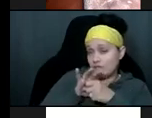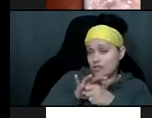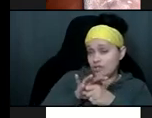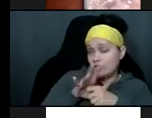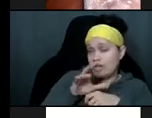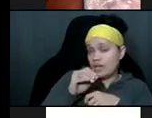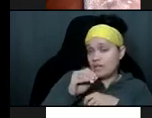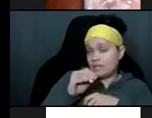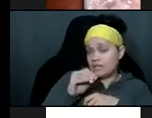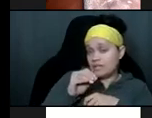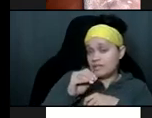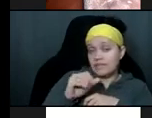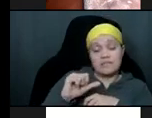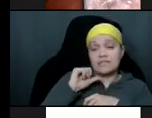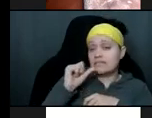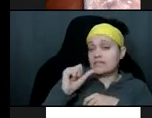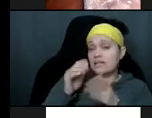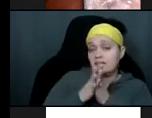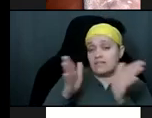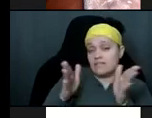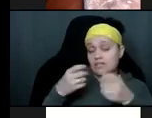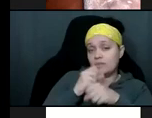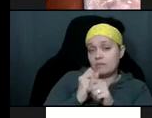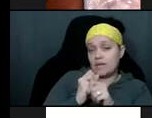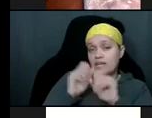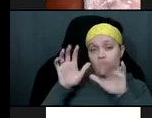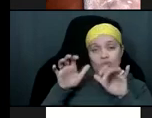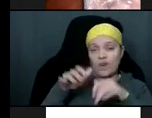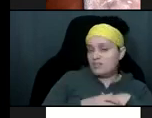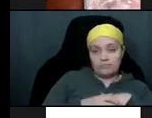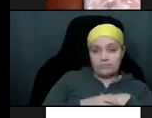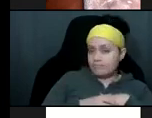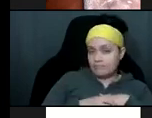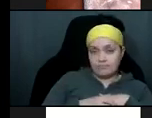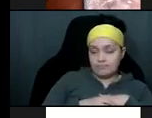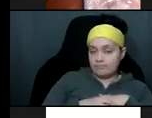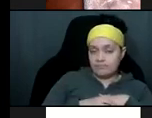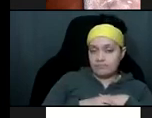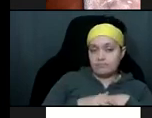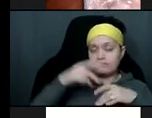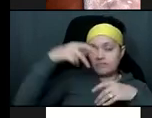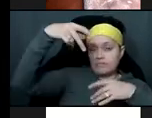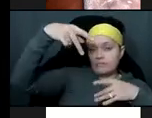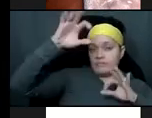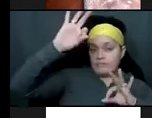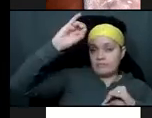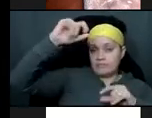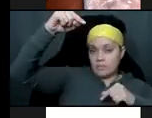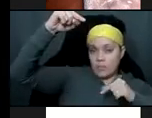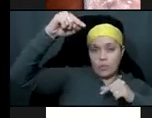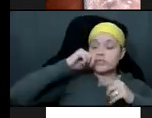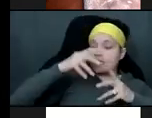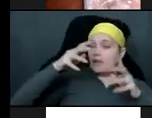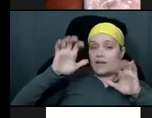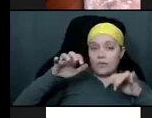and does not generally produce precipitation. The poles do not get much precipitation. They